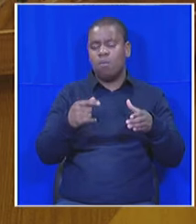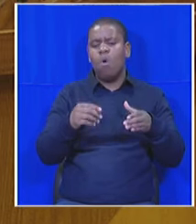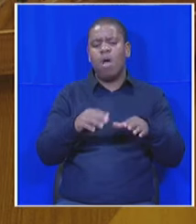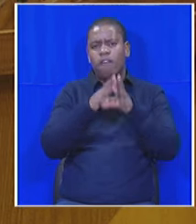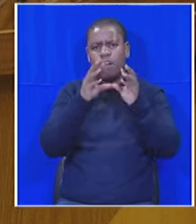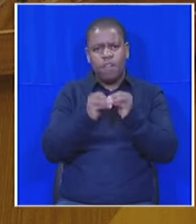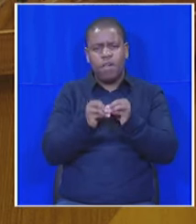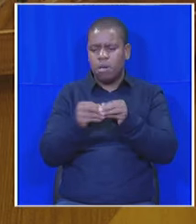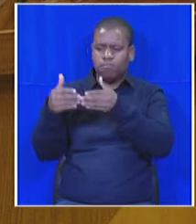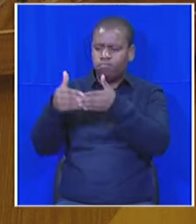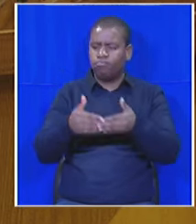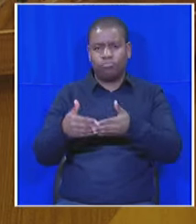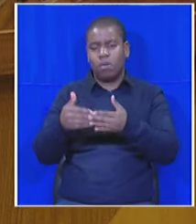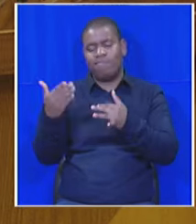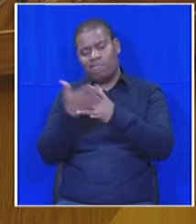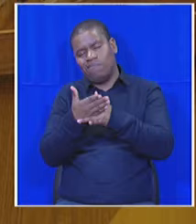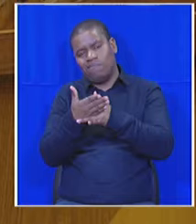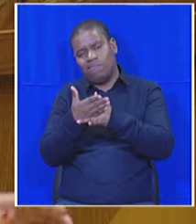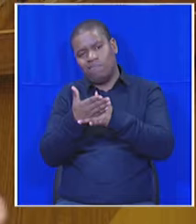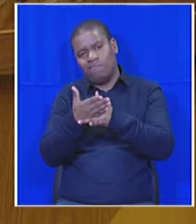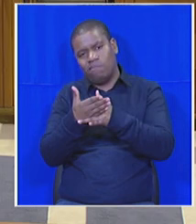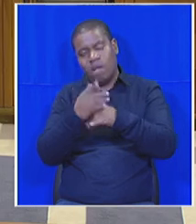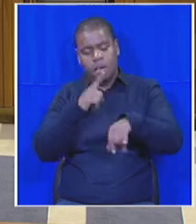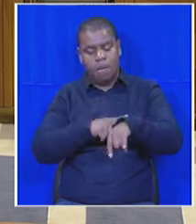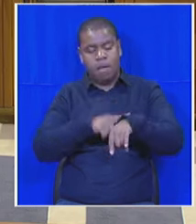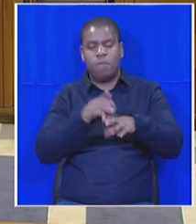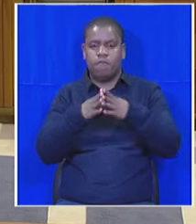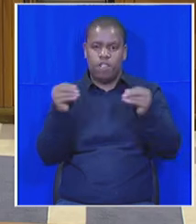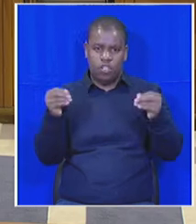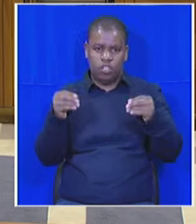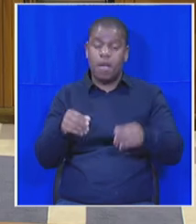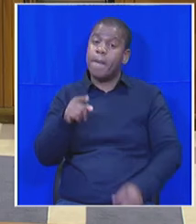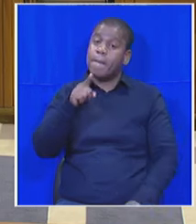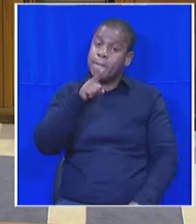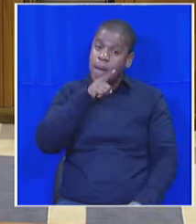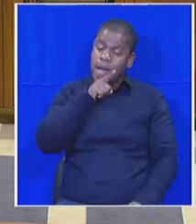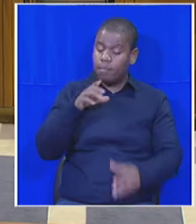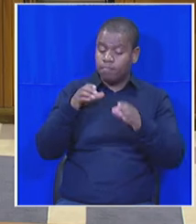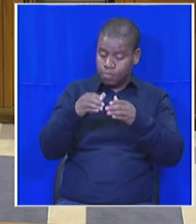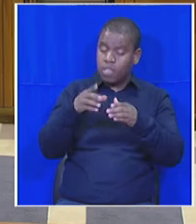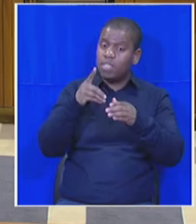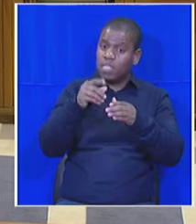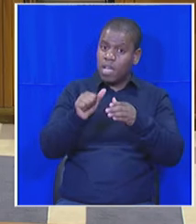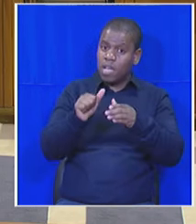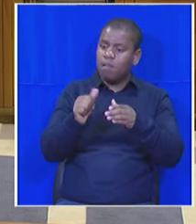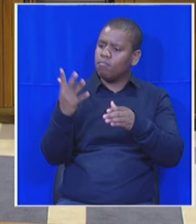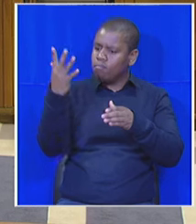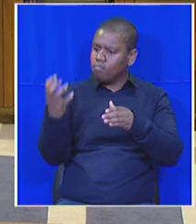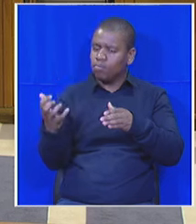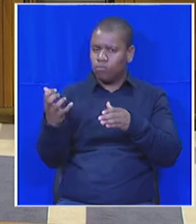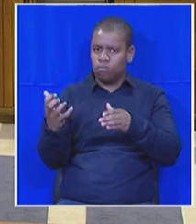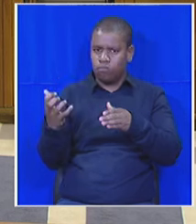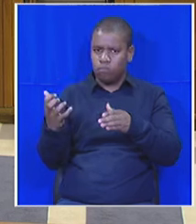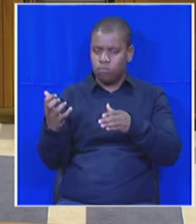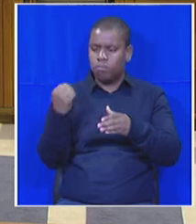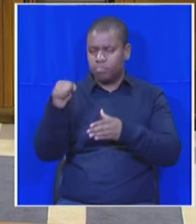of and the importance of science and technology and innovation. However, the DA will support this budget. Sheikh Imam.